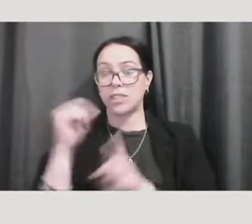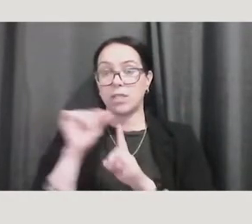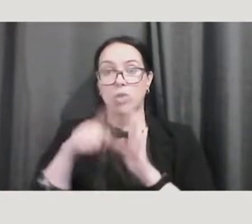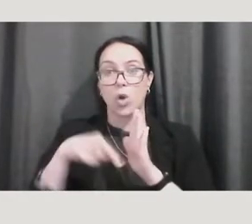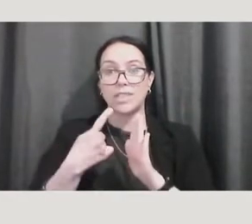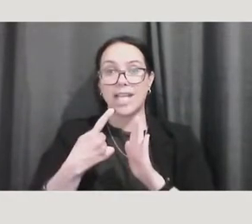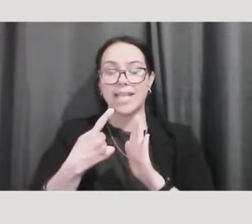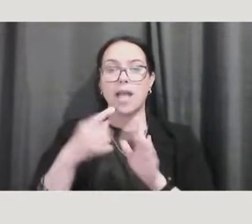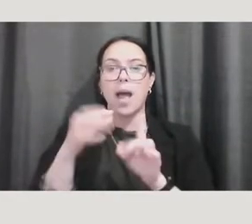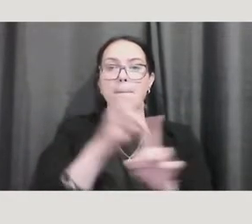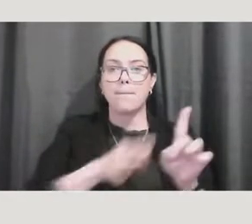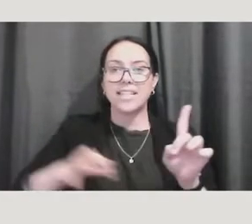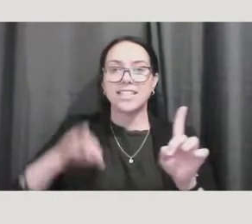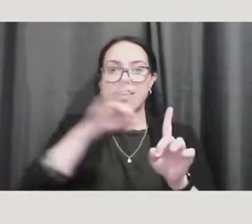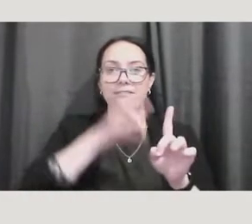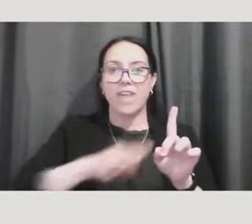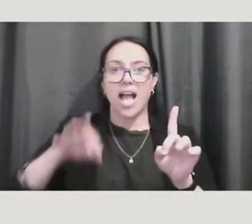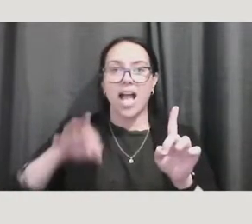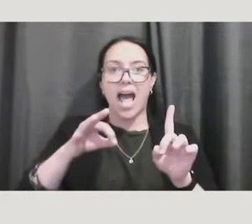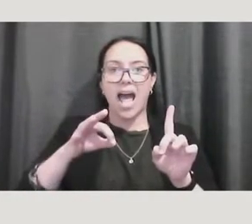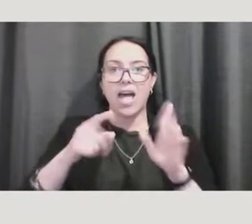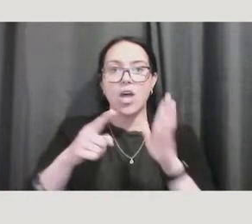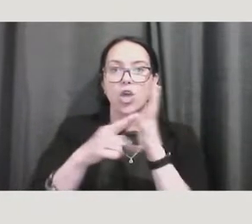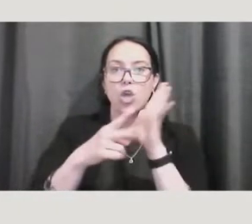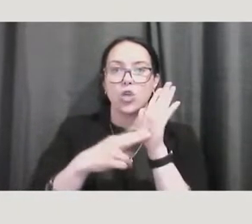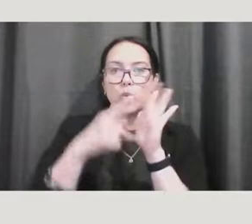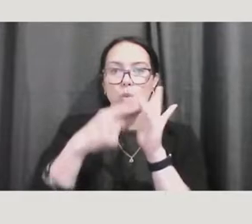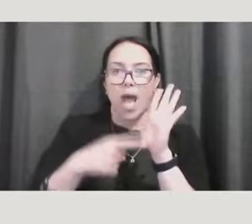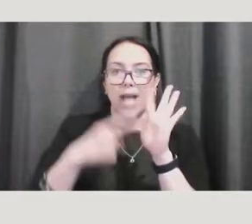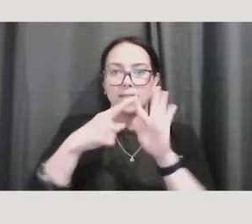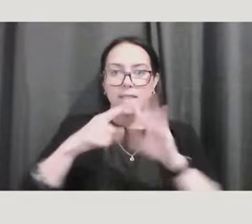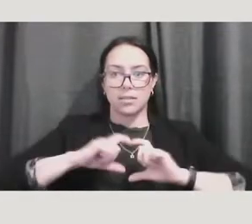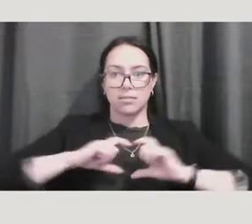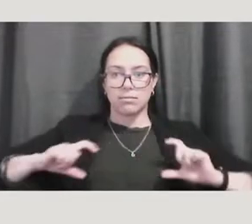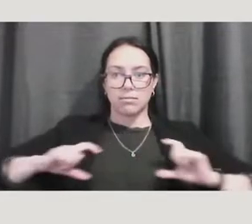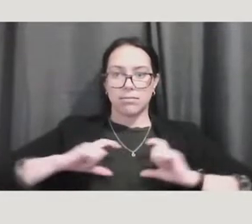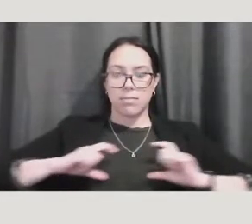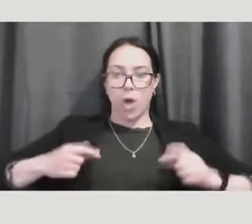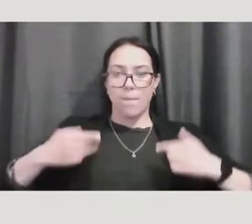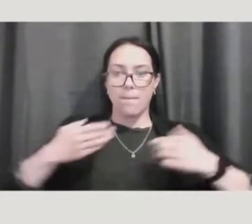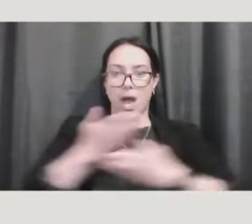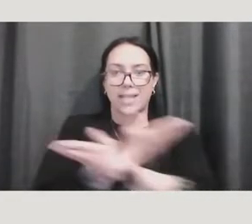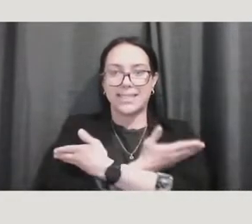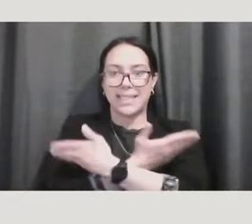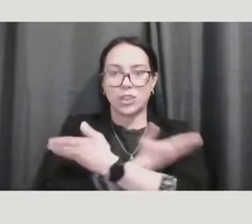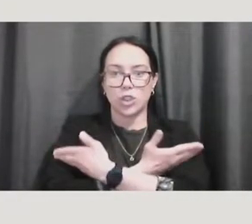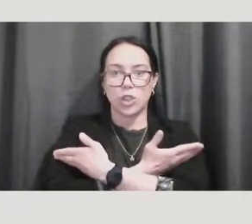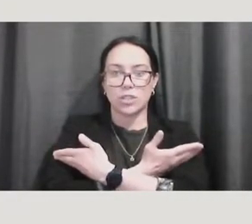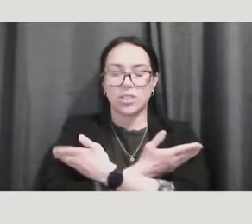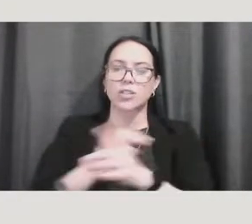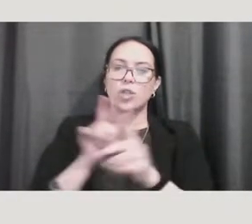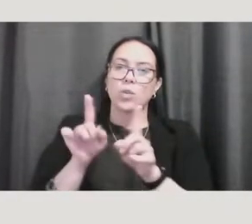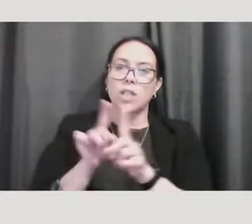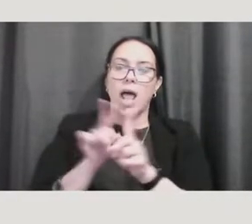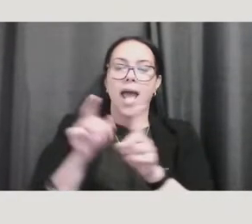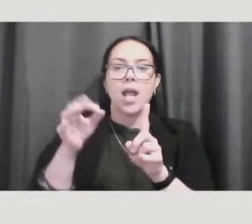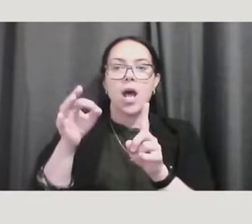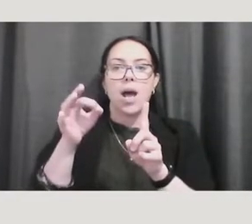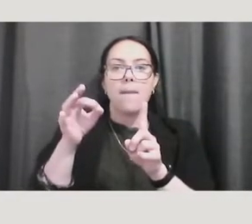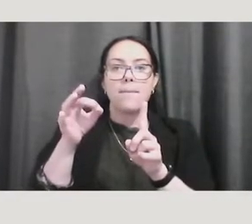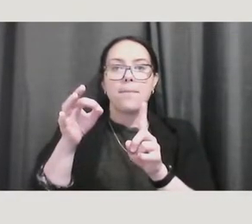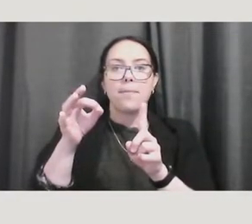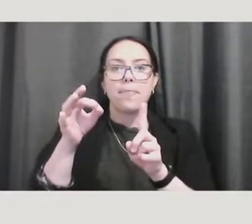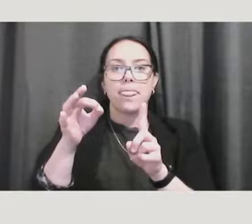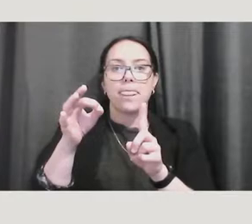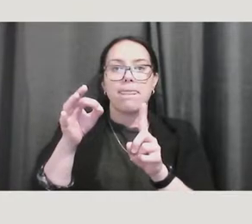which limoana took up in porirua which is basically the polyfest for all the neighboring schools high schools and porirua